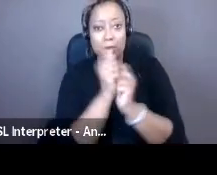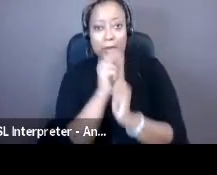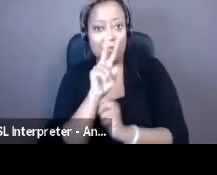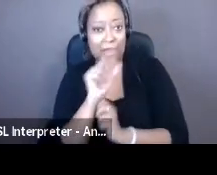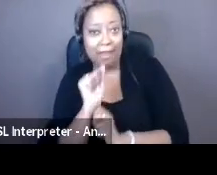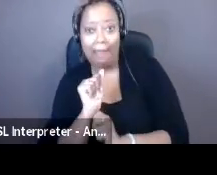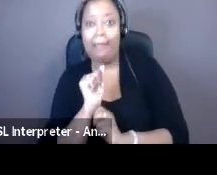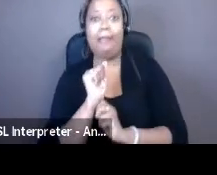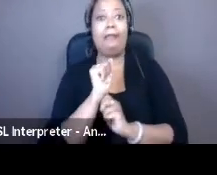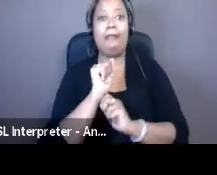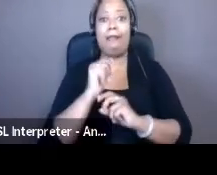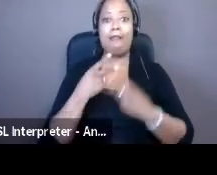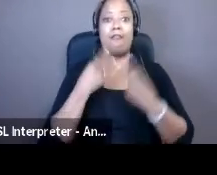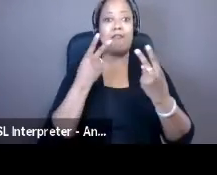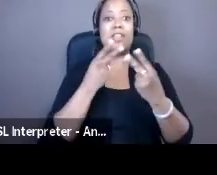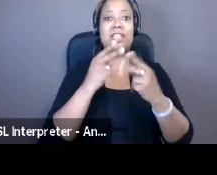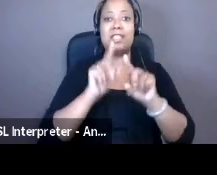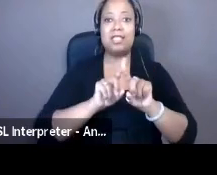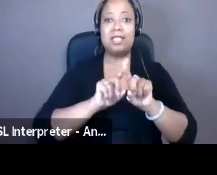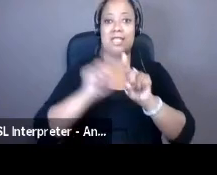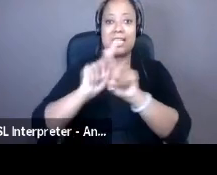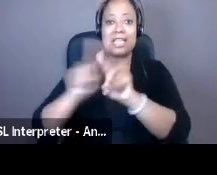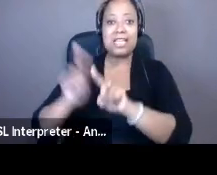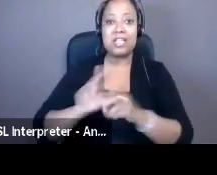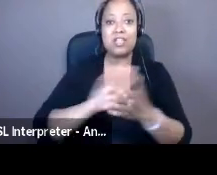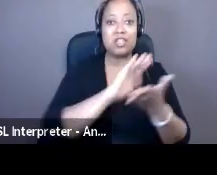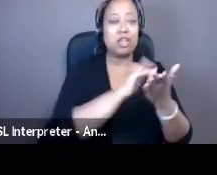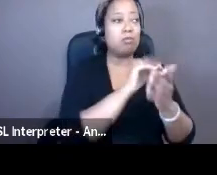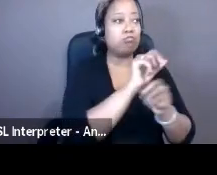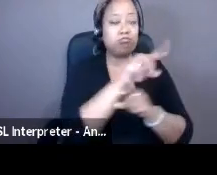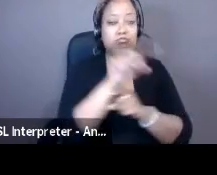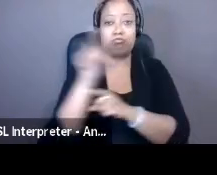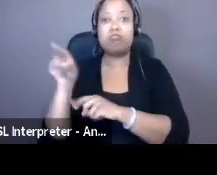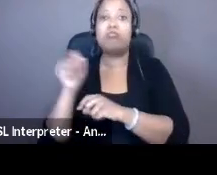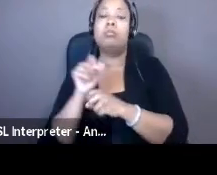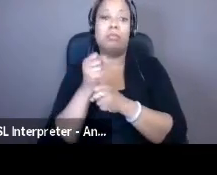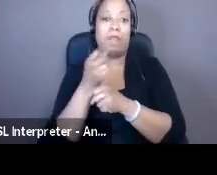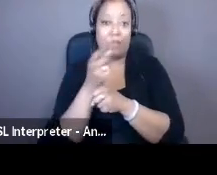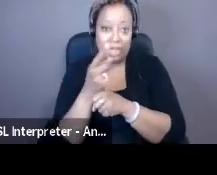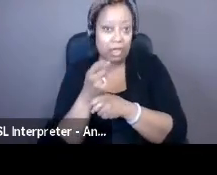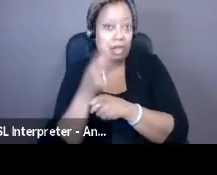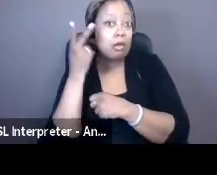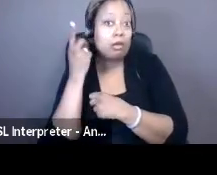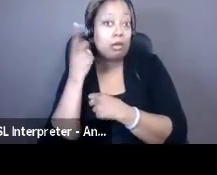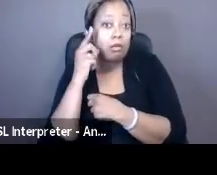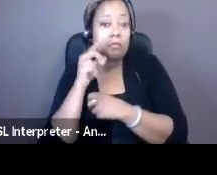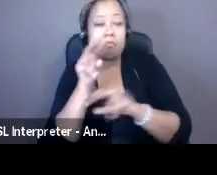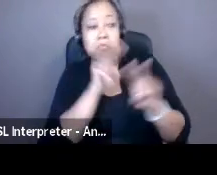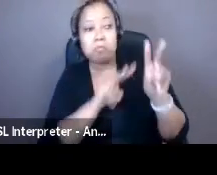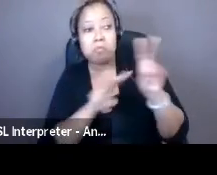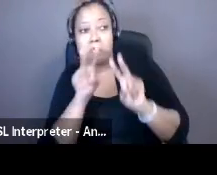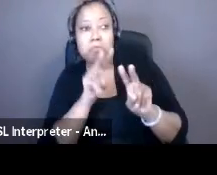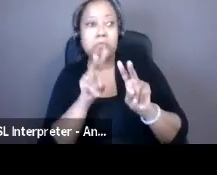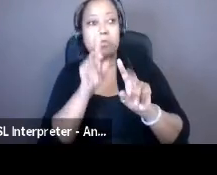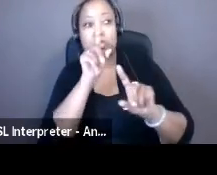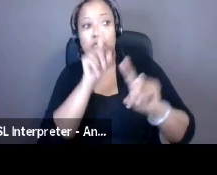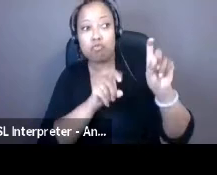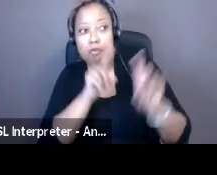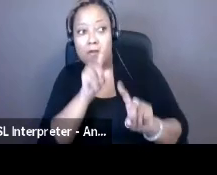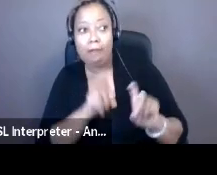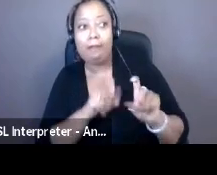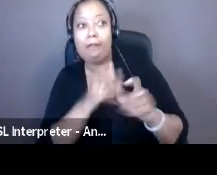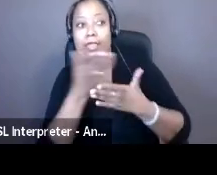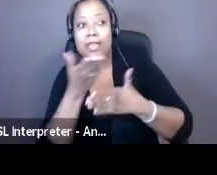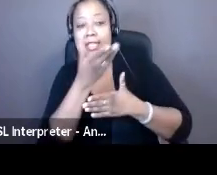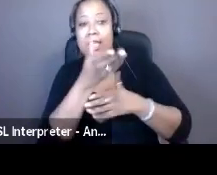each VA SCID center annually to basically do an assessment and a survey of the conditions there to make